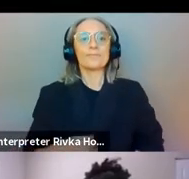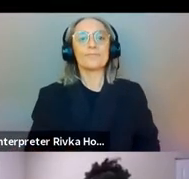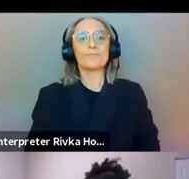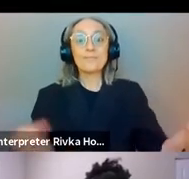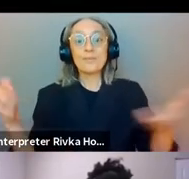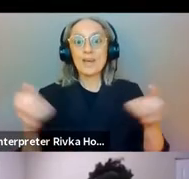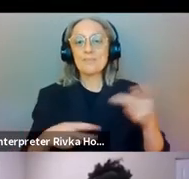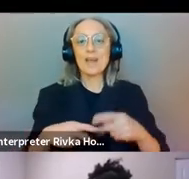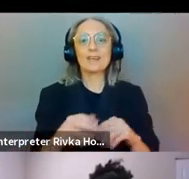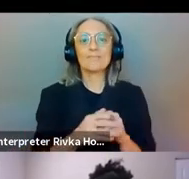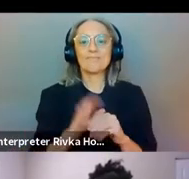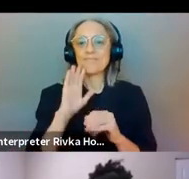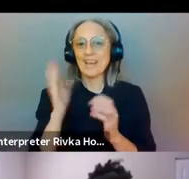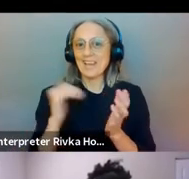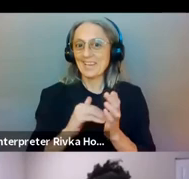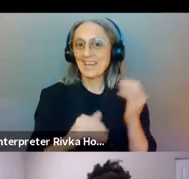Hi again.